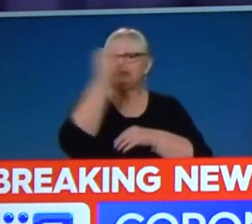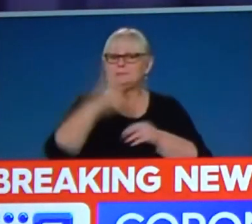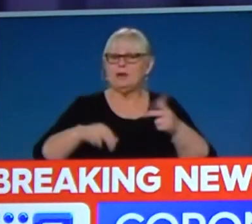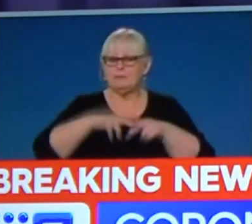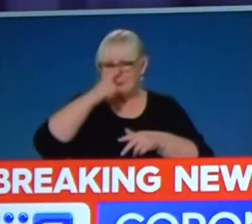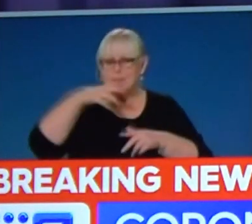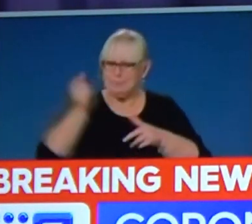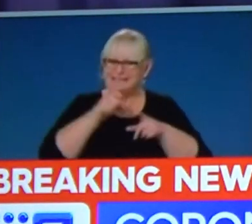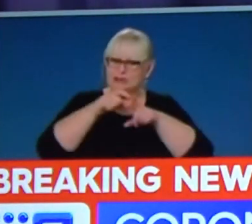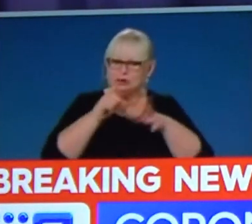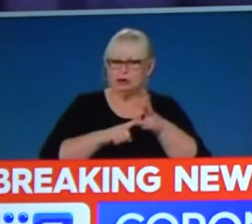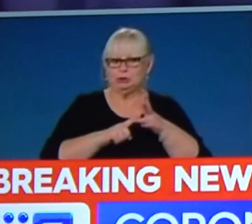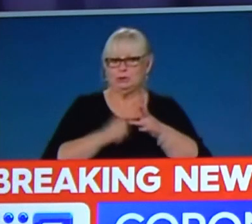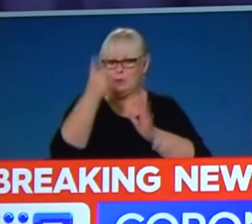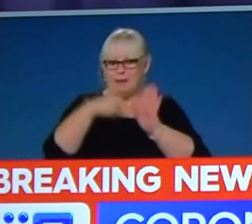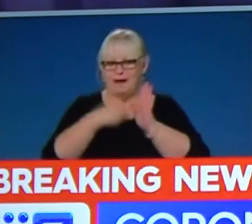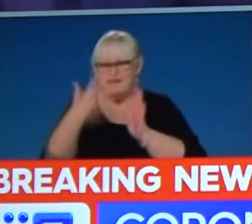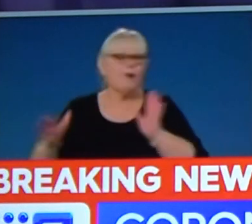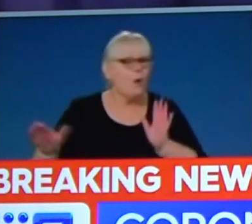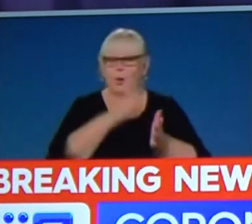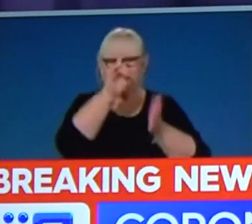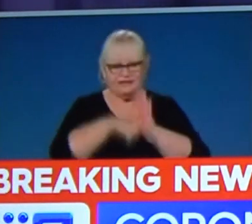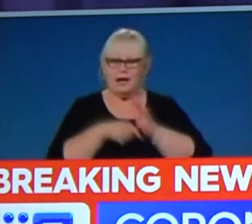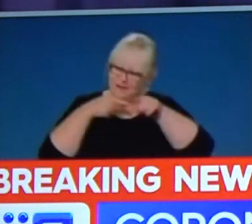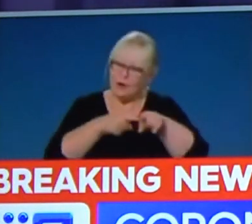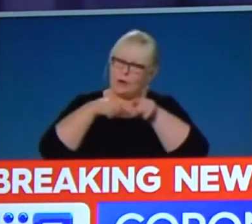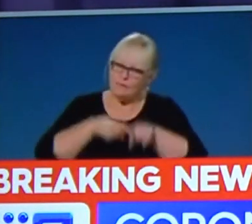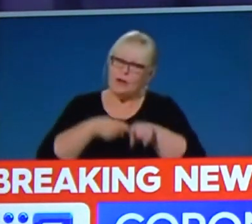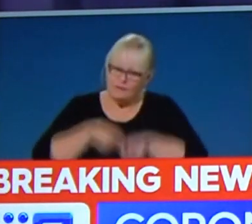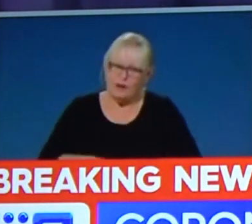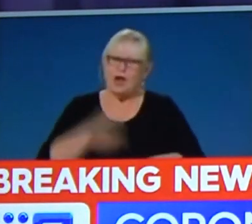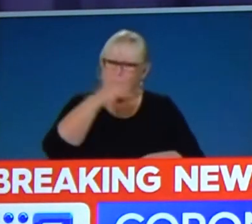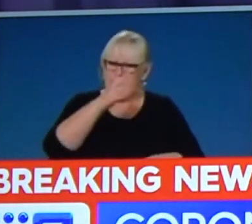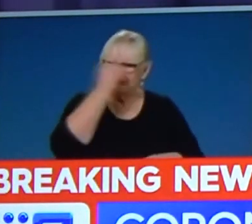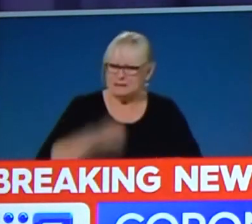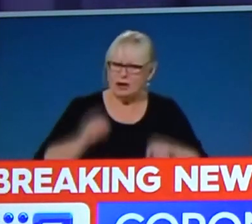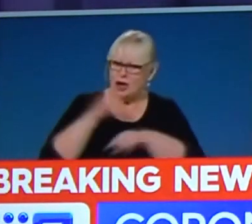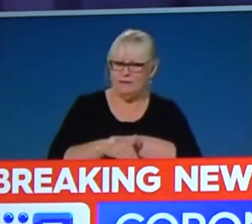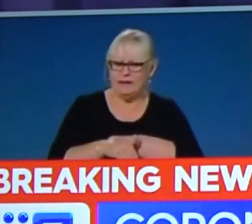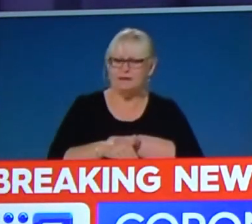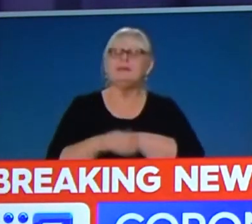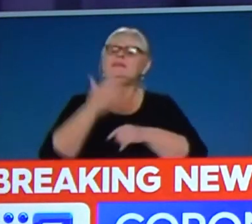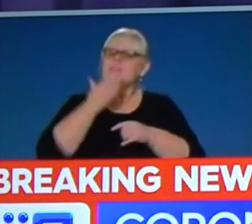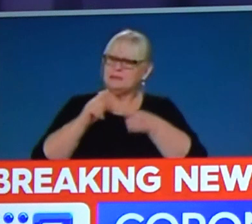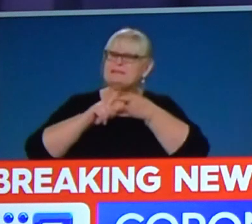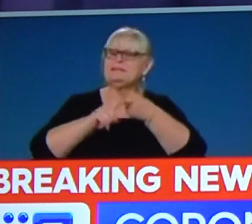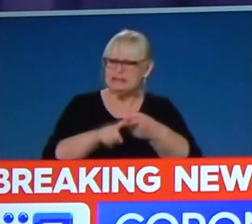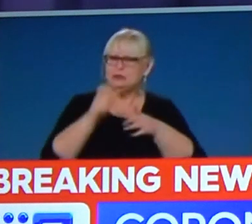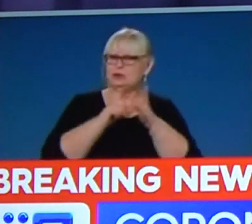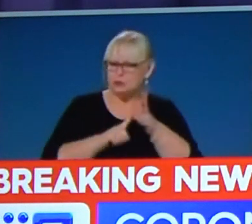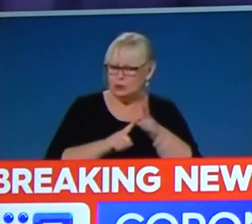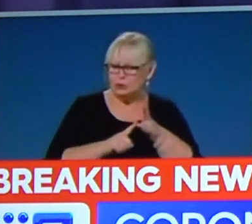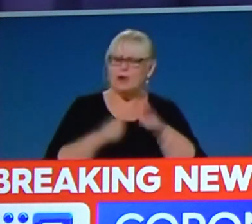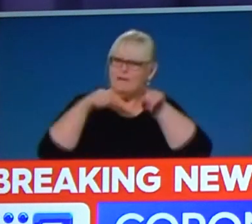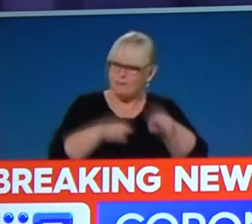population to be doing it all of the time. So please, continue to do what you're doing, continue to follow